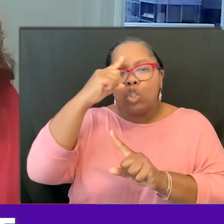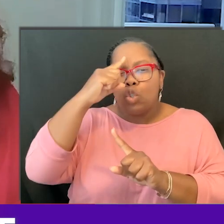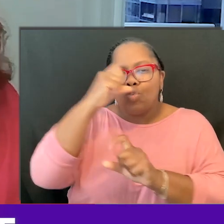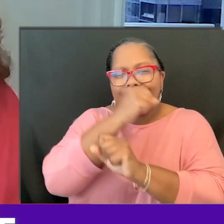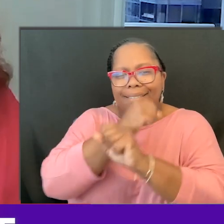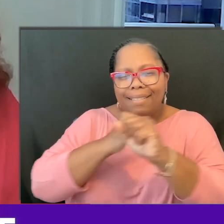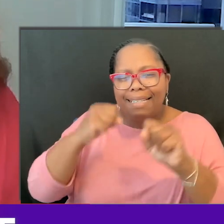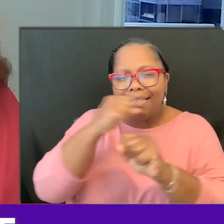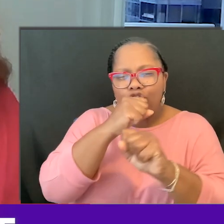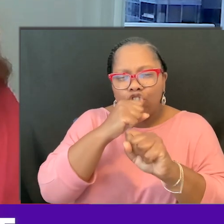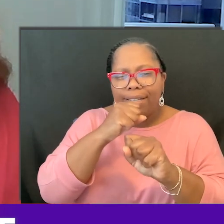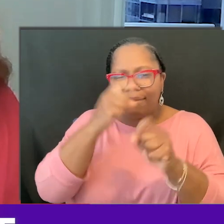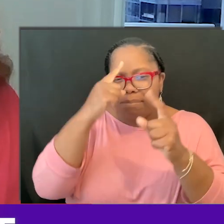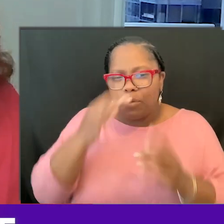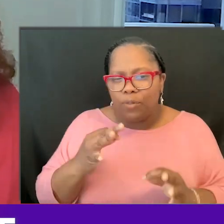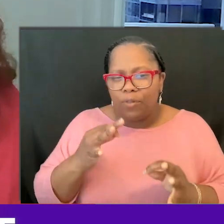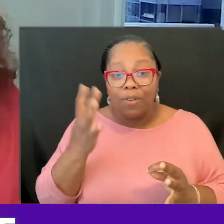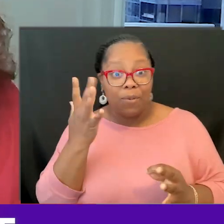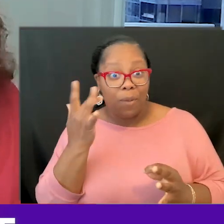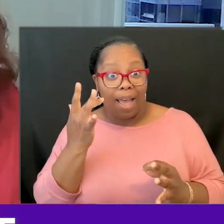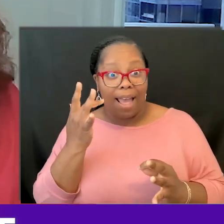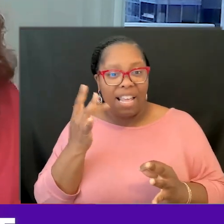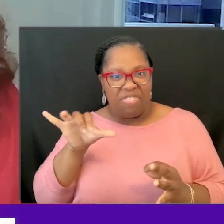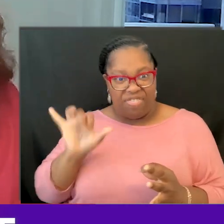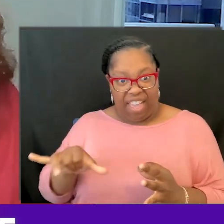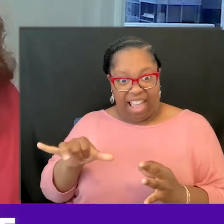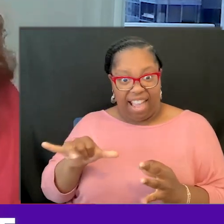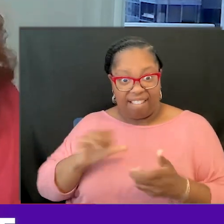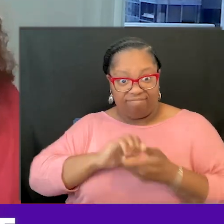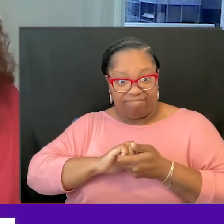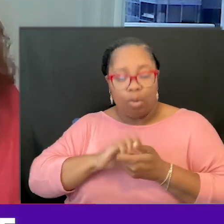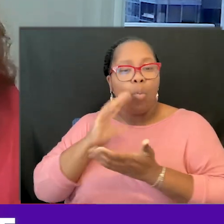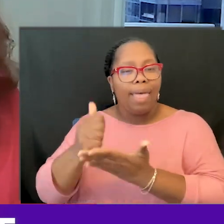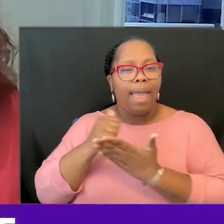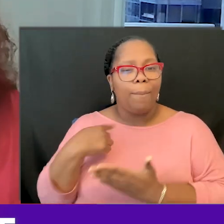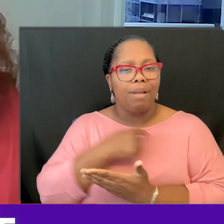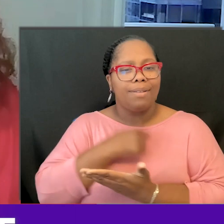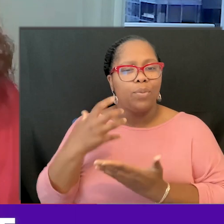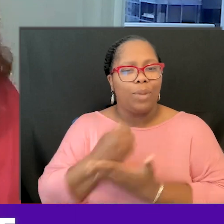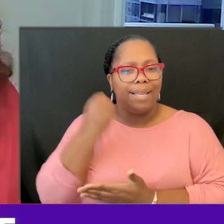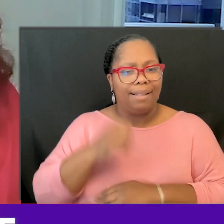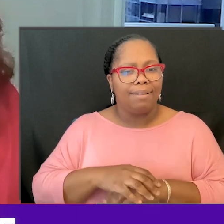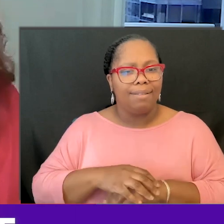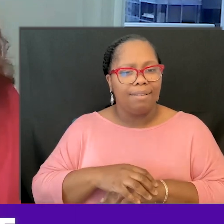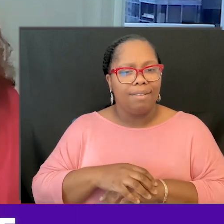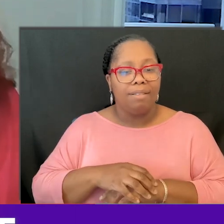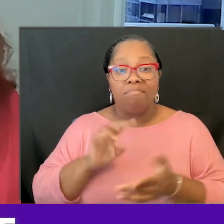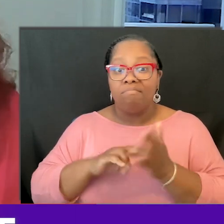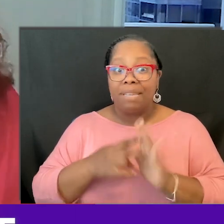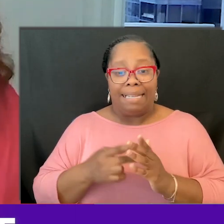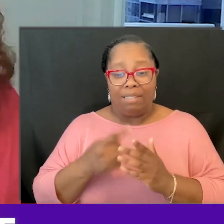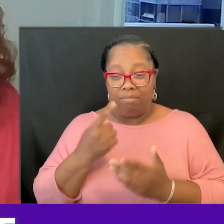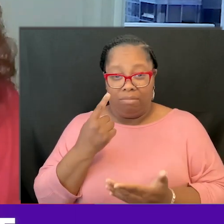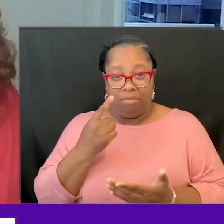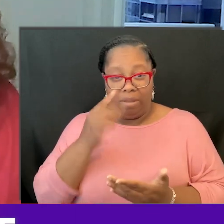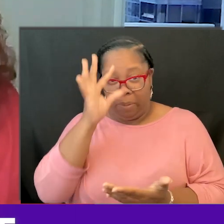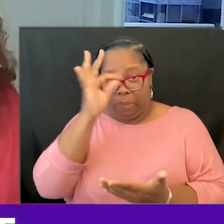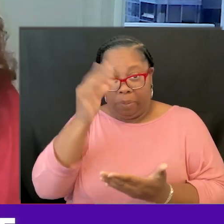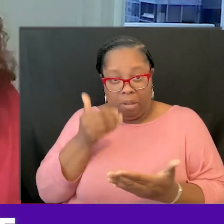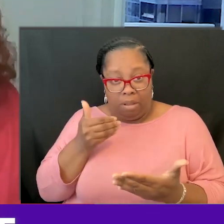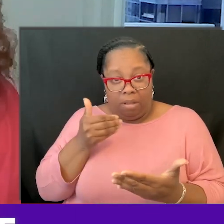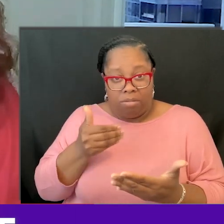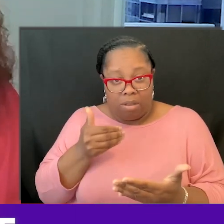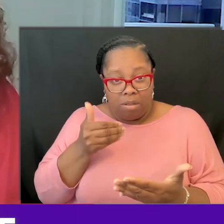help us win. This solidarity strike is one step closer for all of us getting